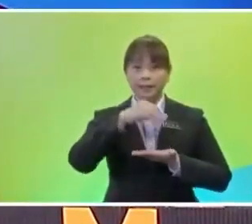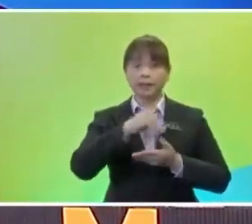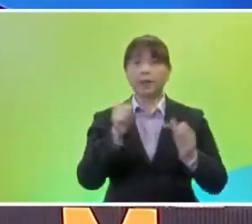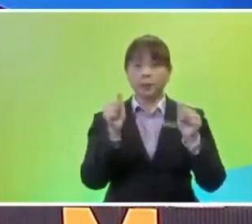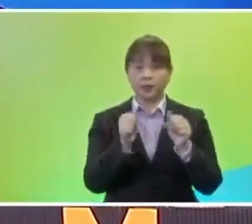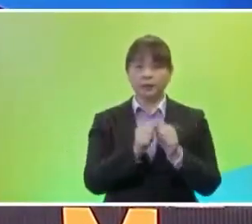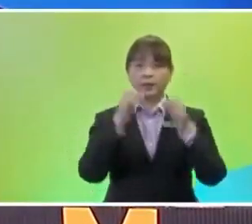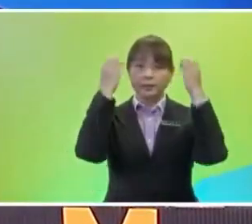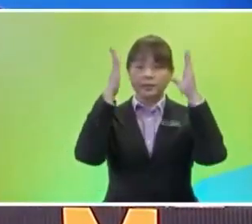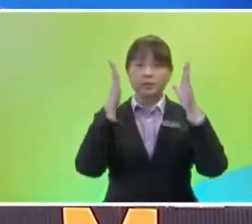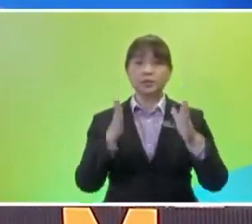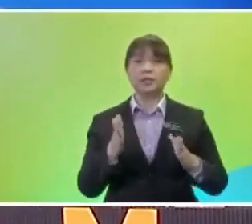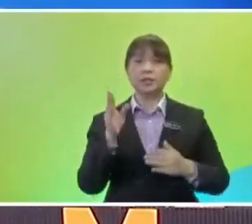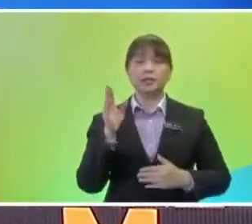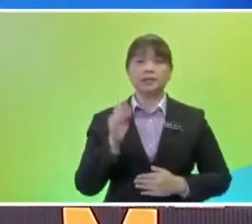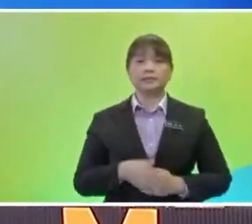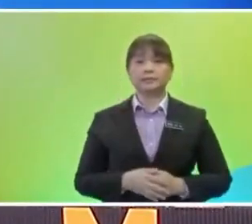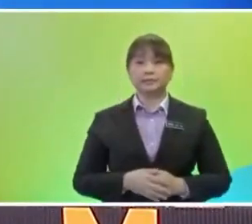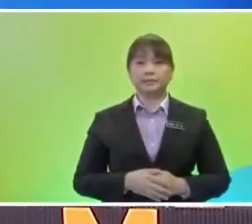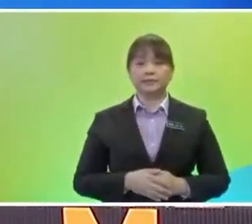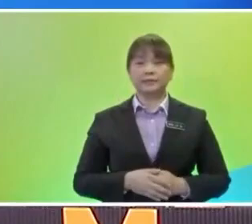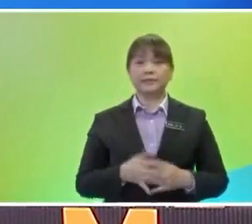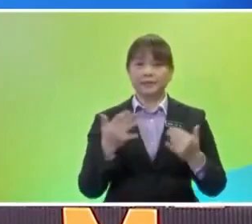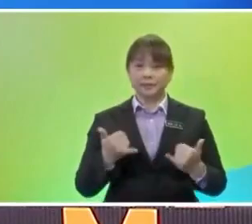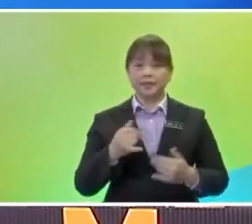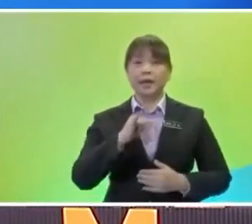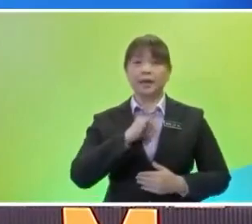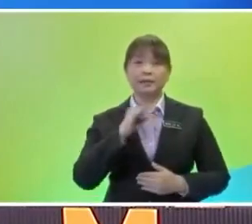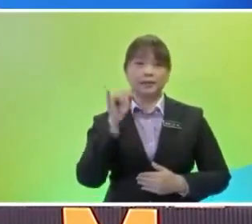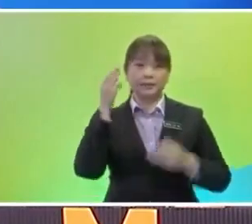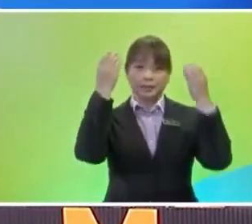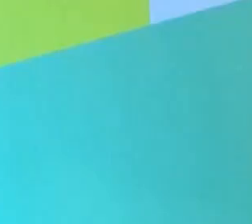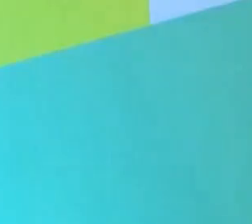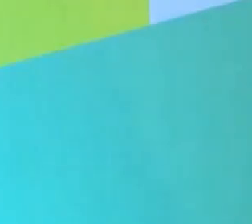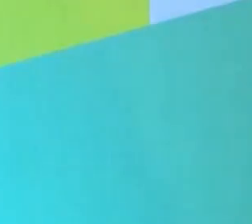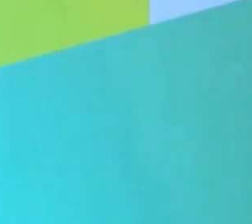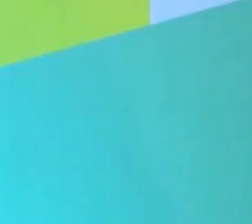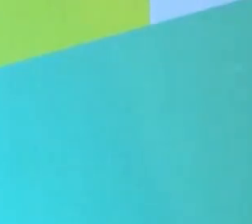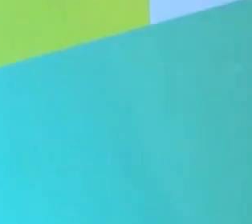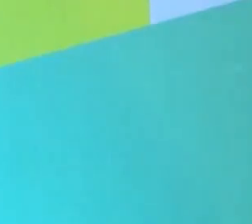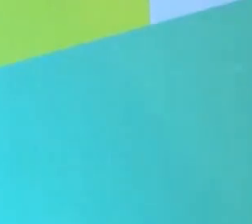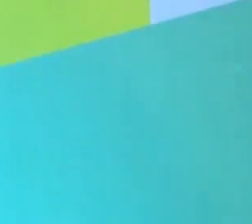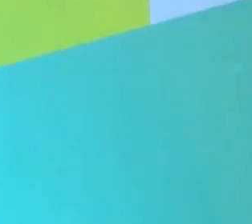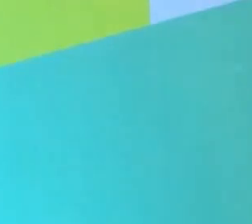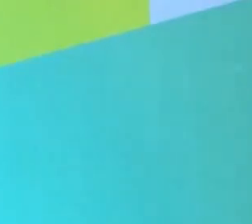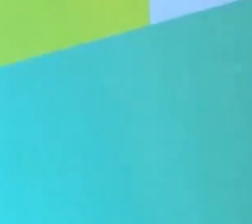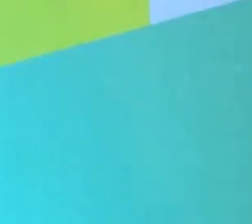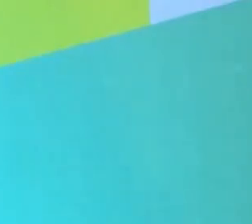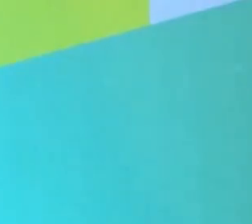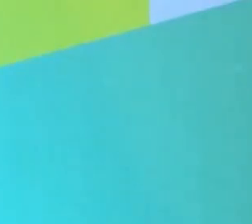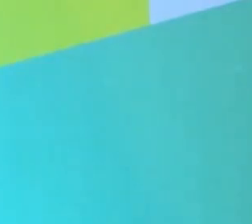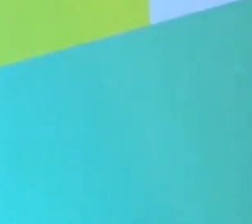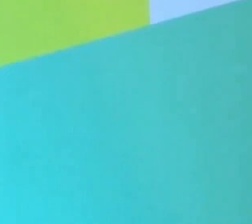first introduce our sign language interpreter, who is teacher Lina from SMK Sultan Abdul Samad, Petaling